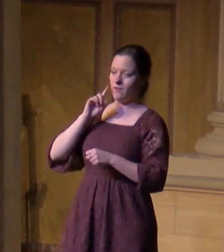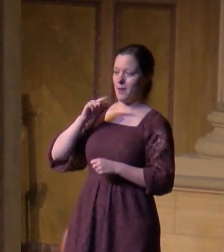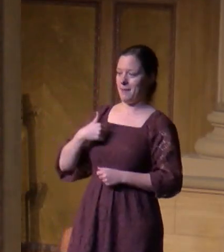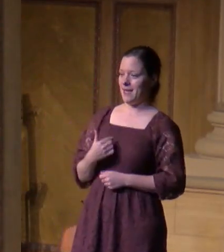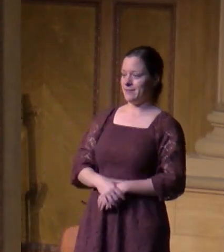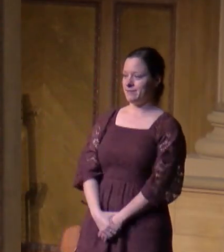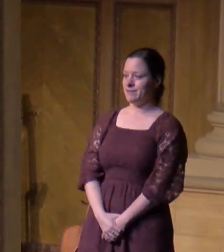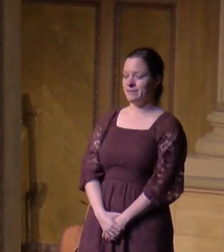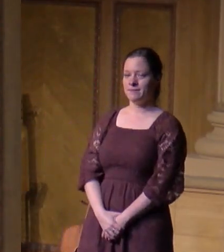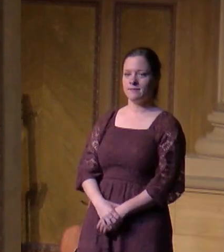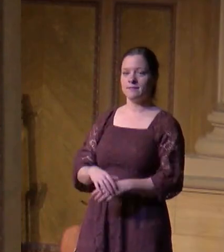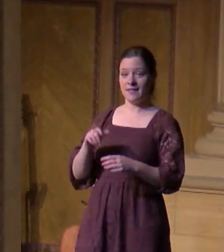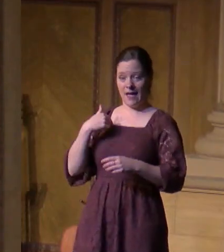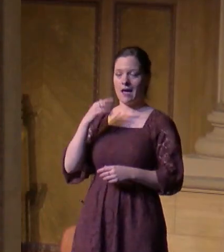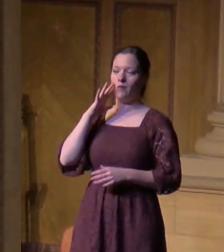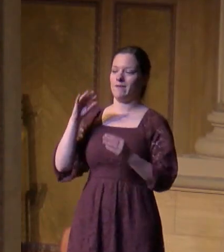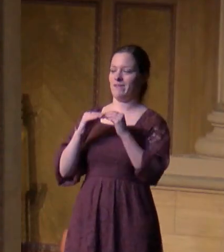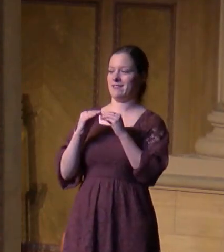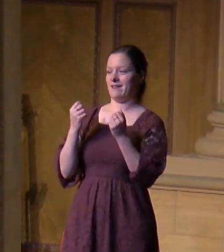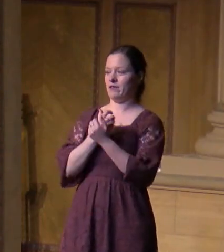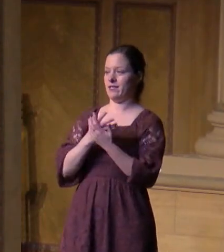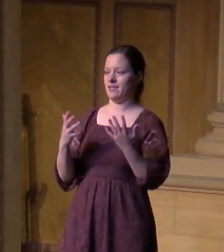I'll kick some tail and things will be okay for you